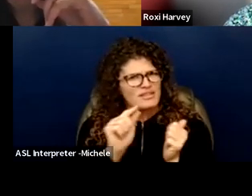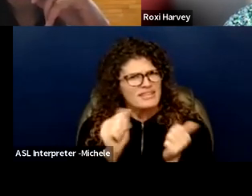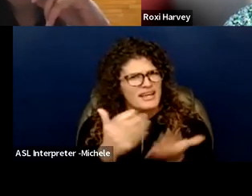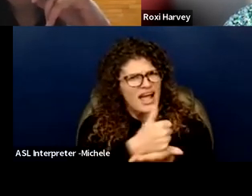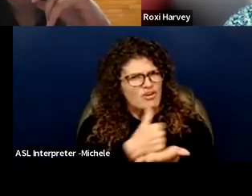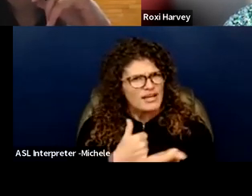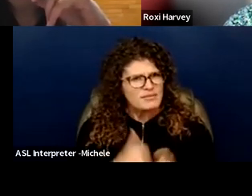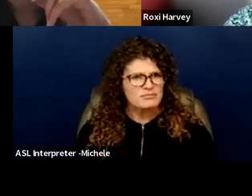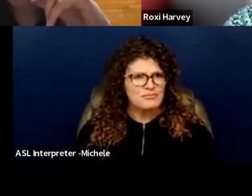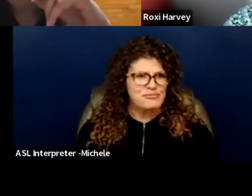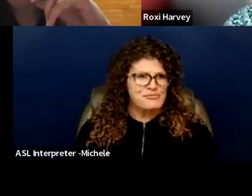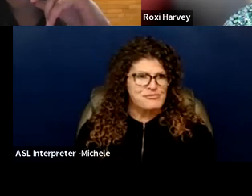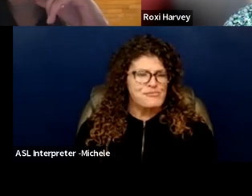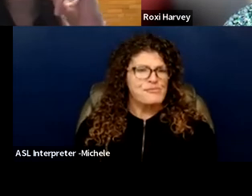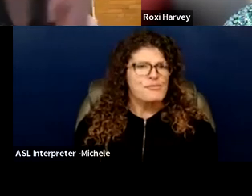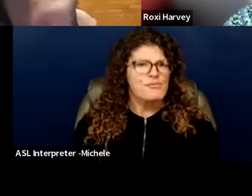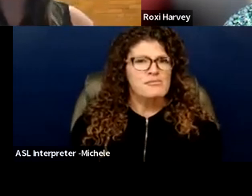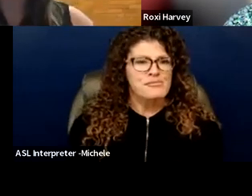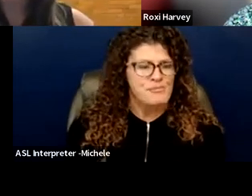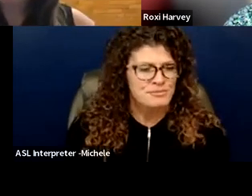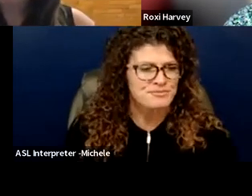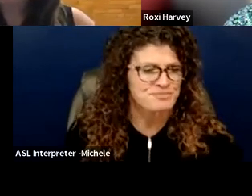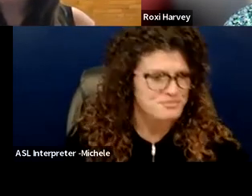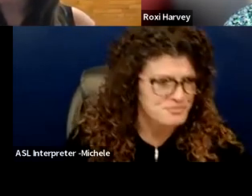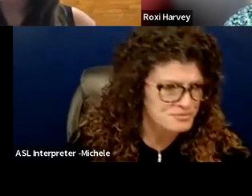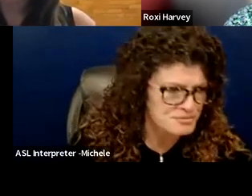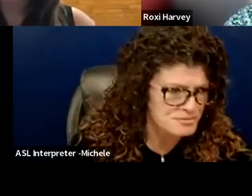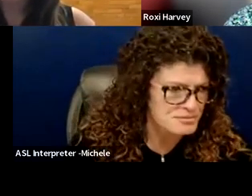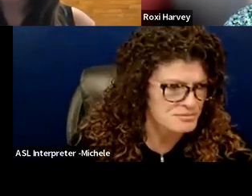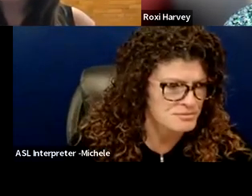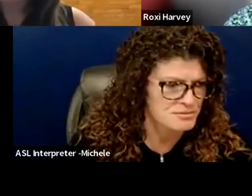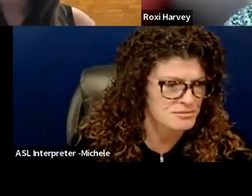aggregated? Yeah, so I'm happy to go into this as well.